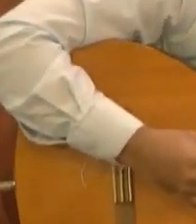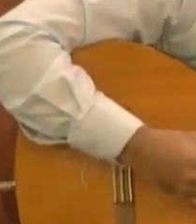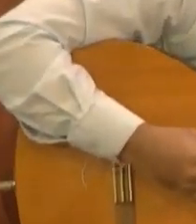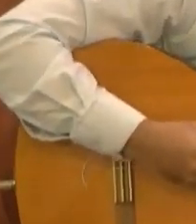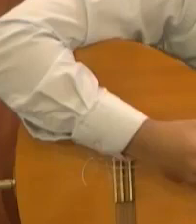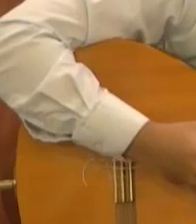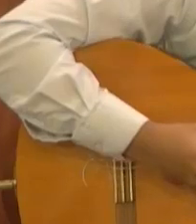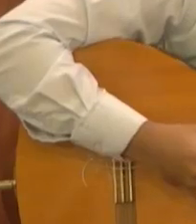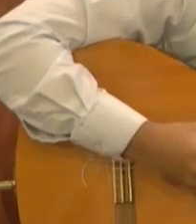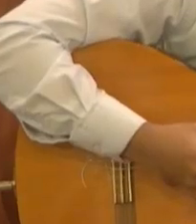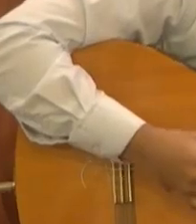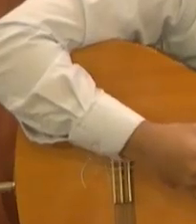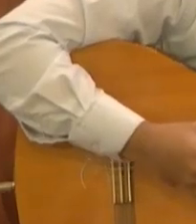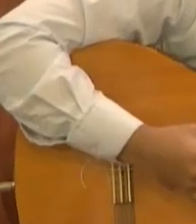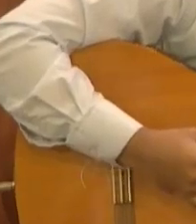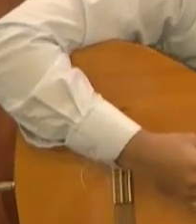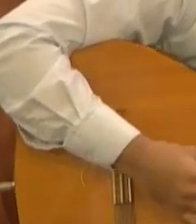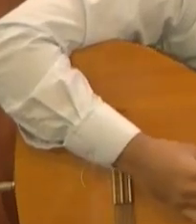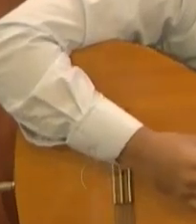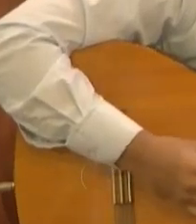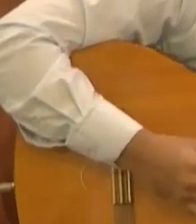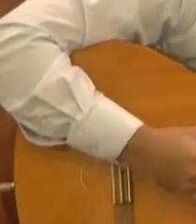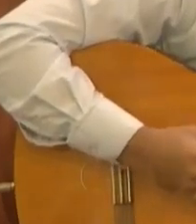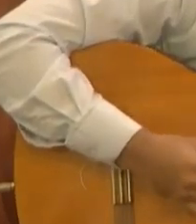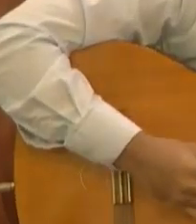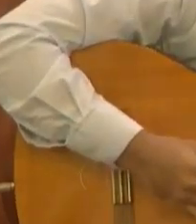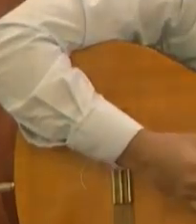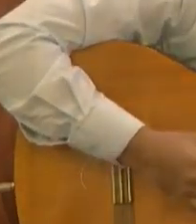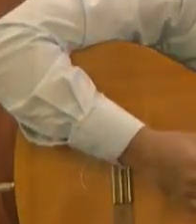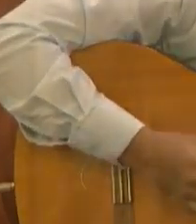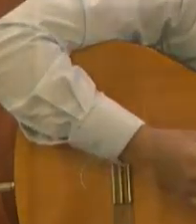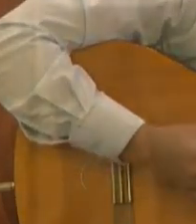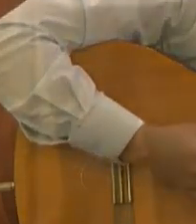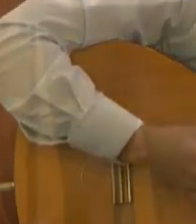welcome holy spirit